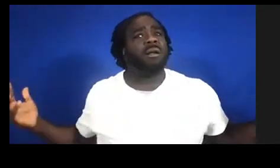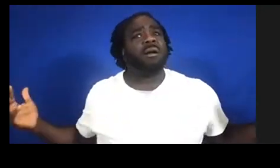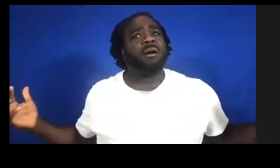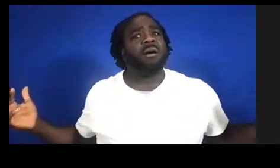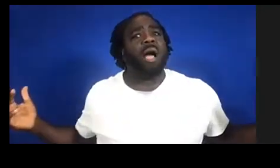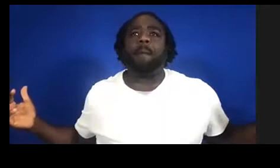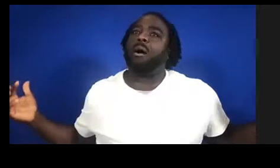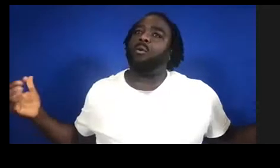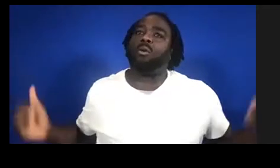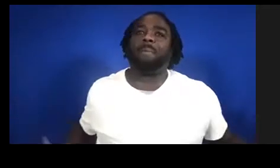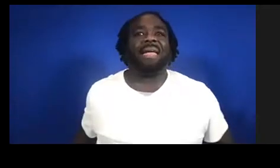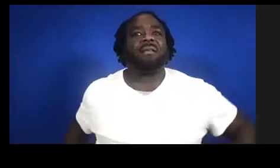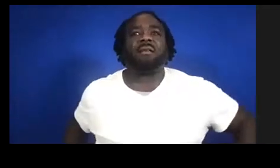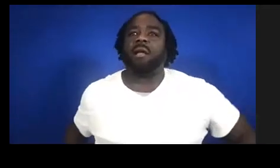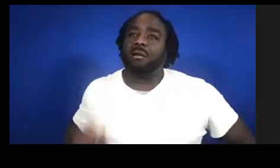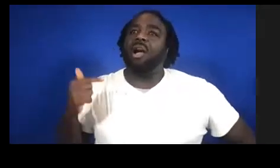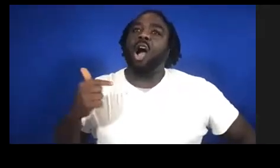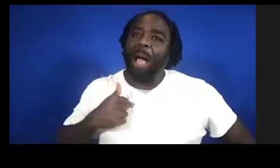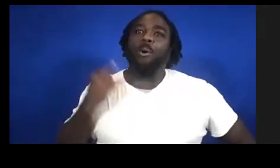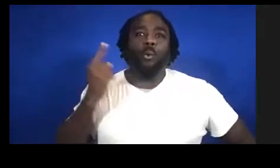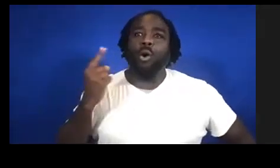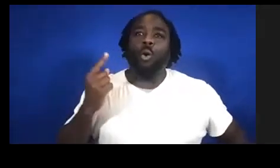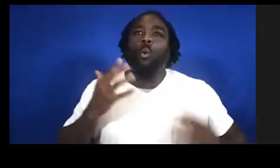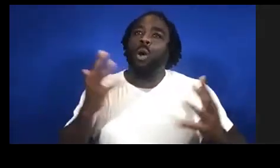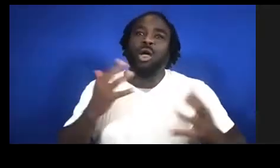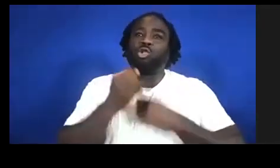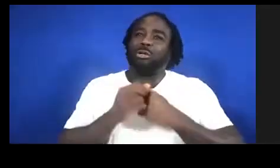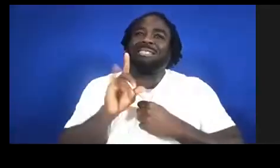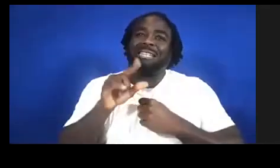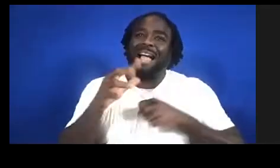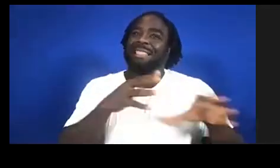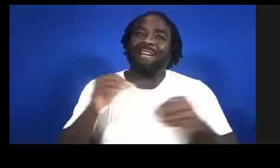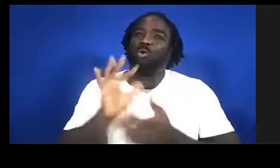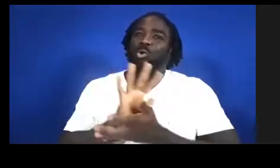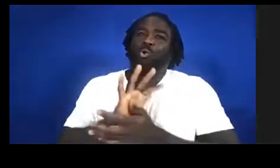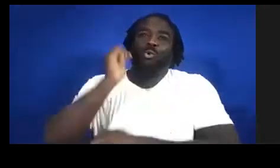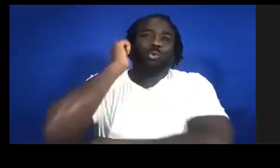all the way out there. I'm like, come on, man.